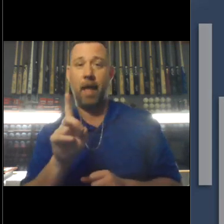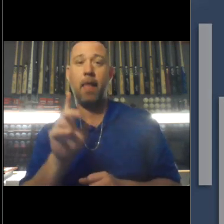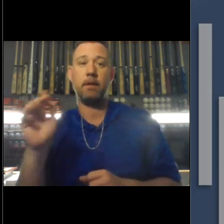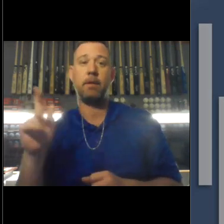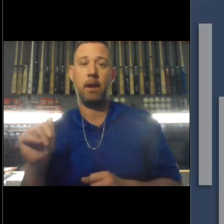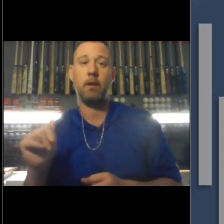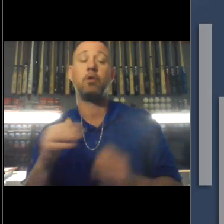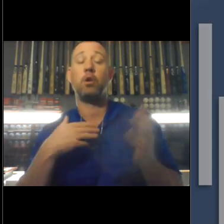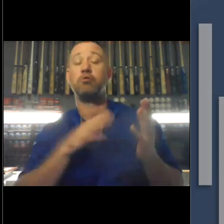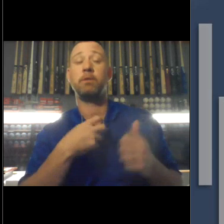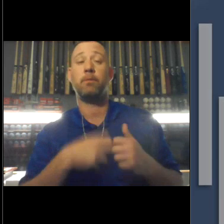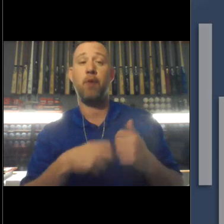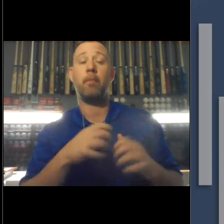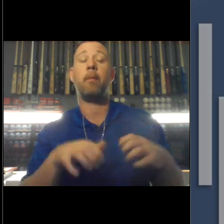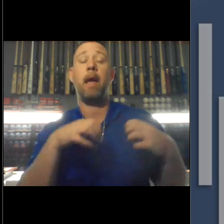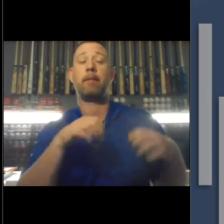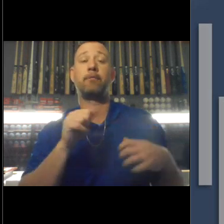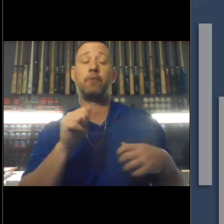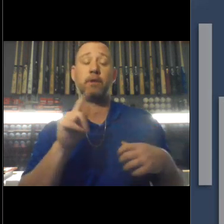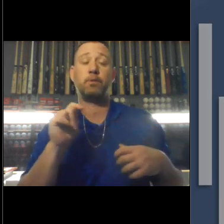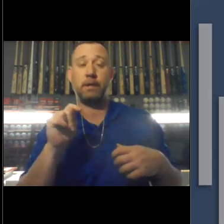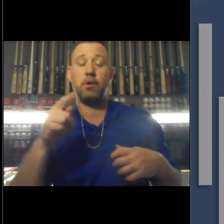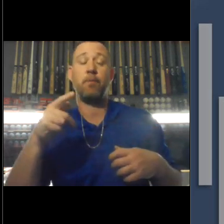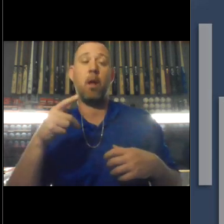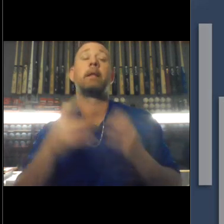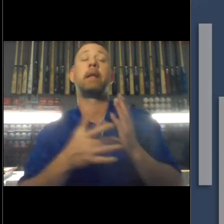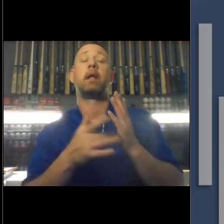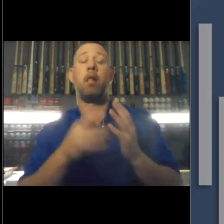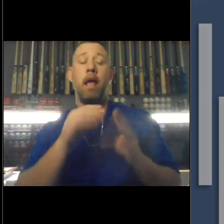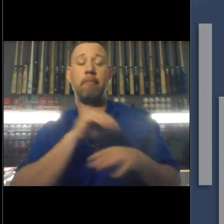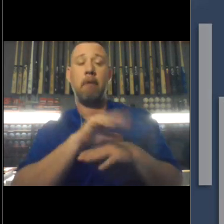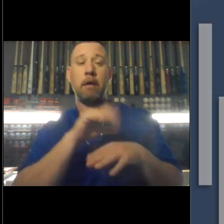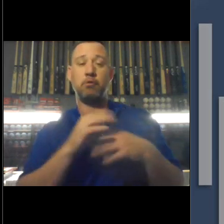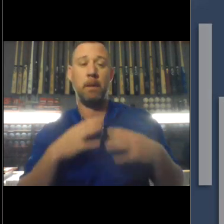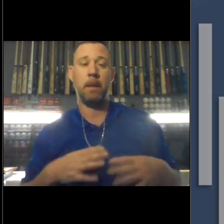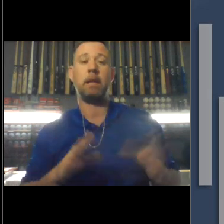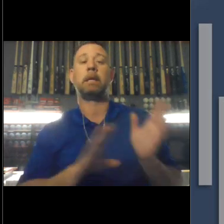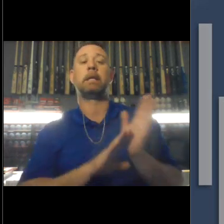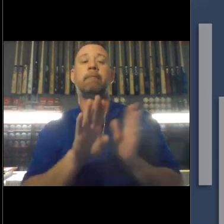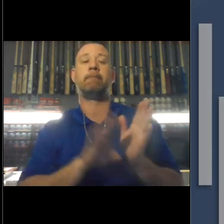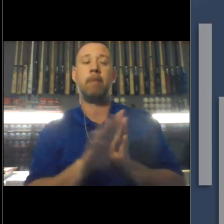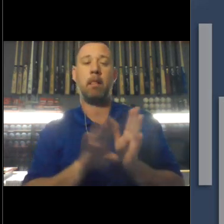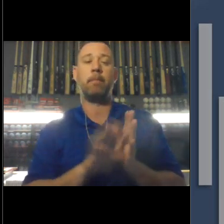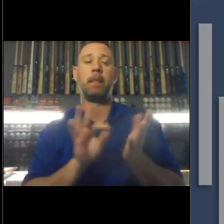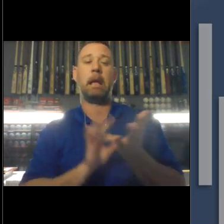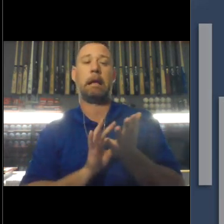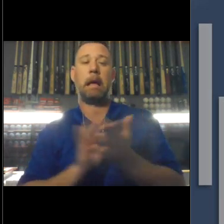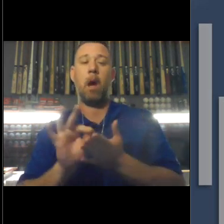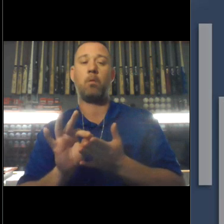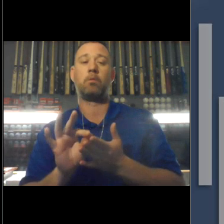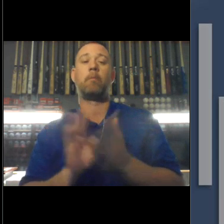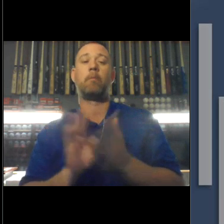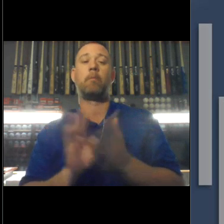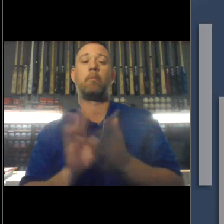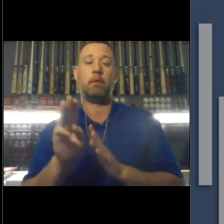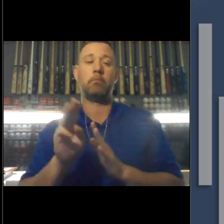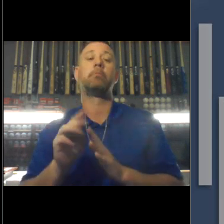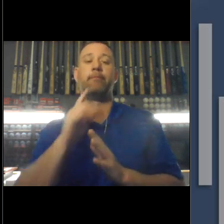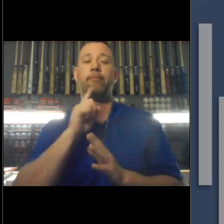problem, the Active Transportation Program Technical Advisory Committee developed the interim count methodology guidance for